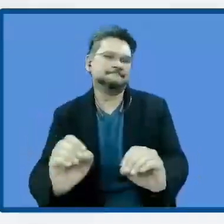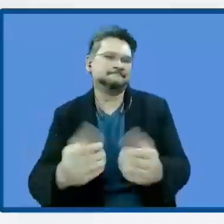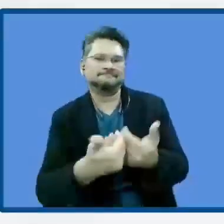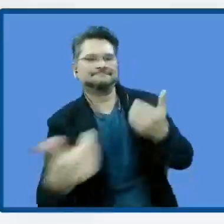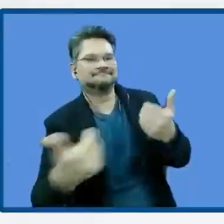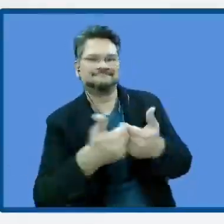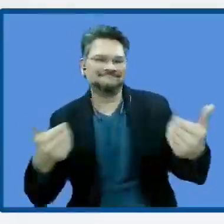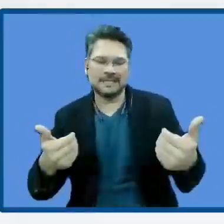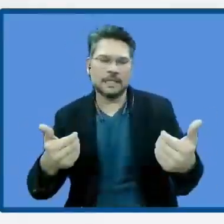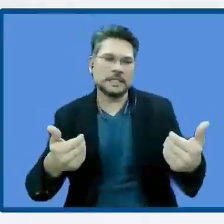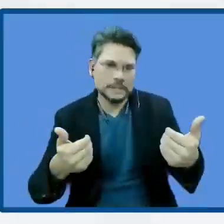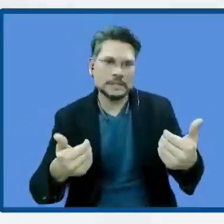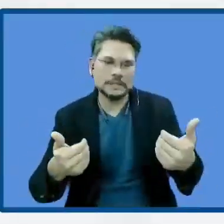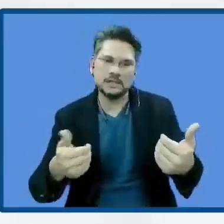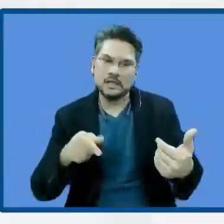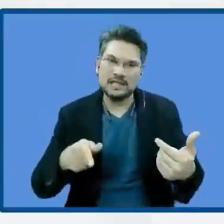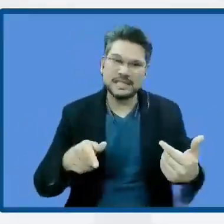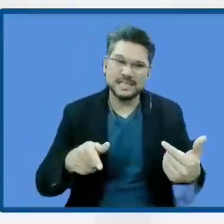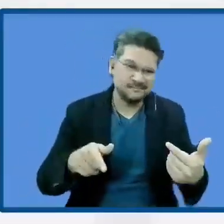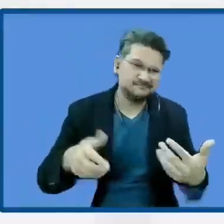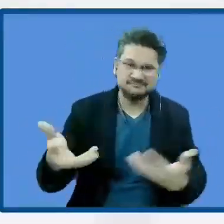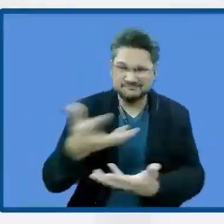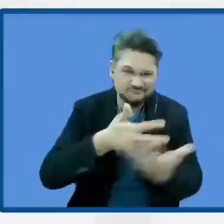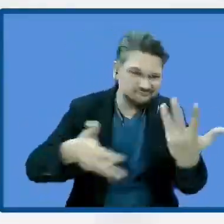systems that operate